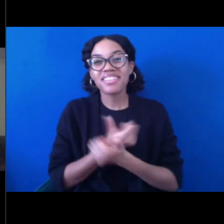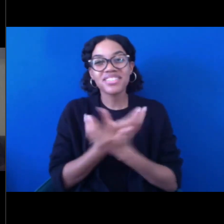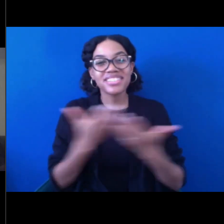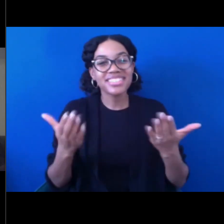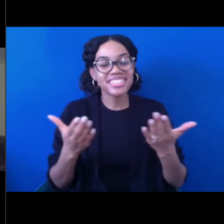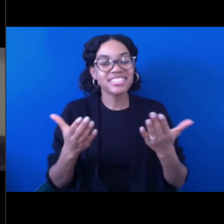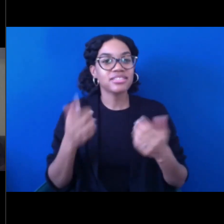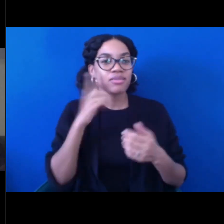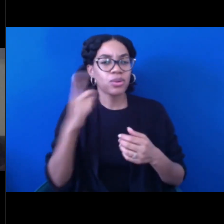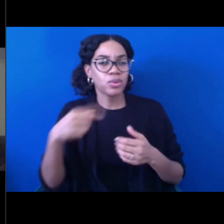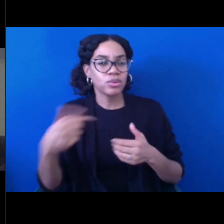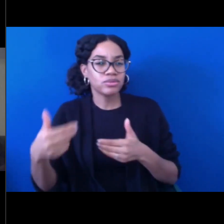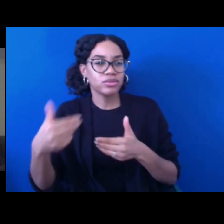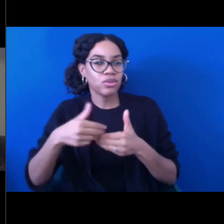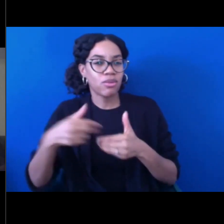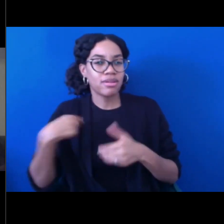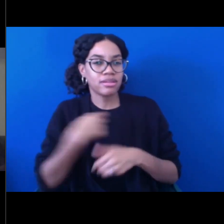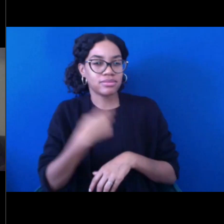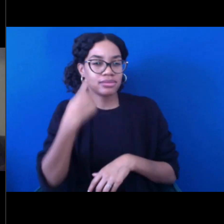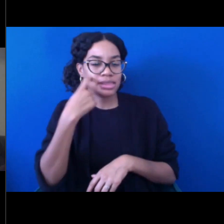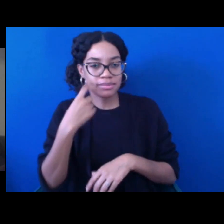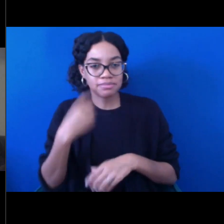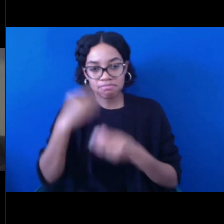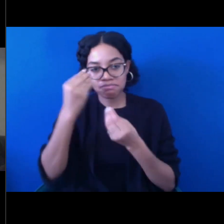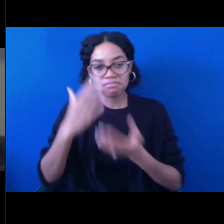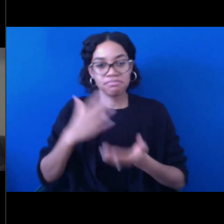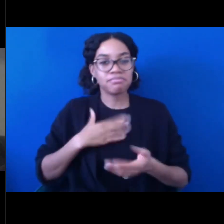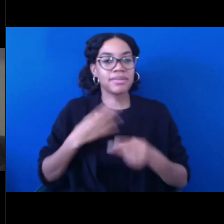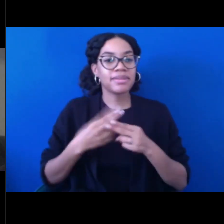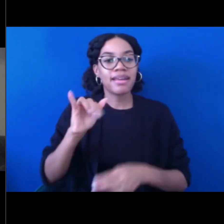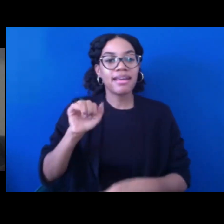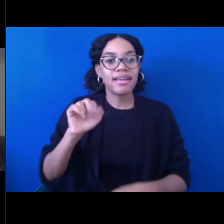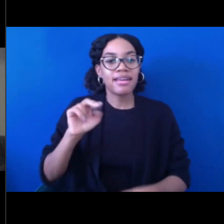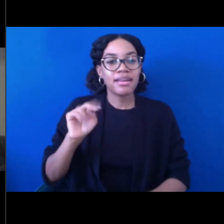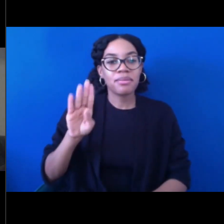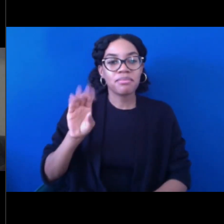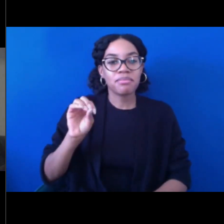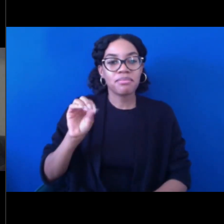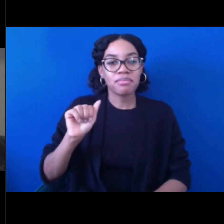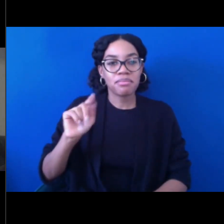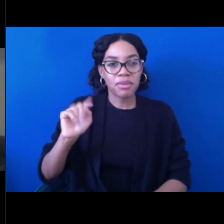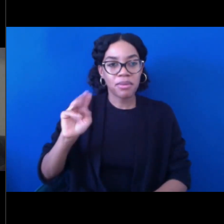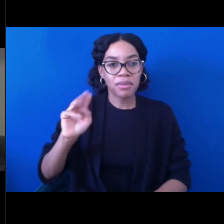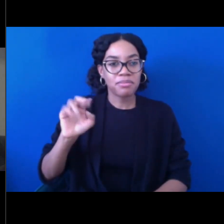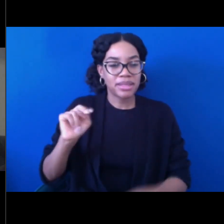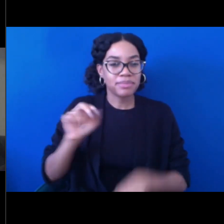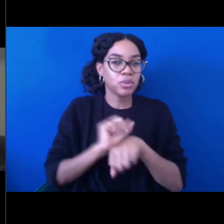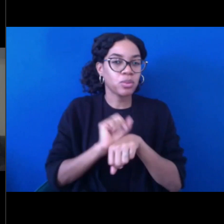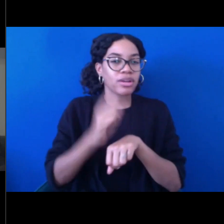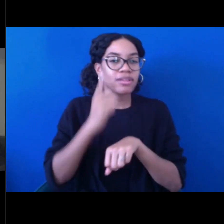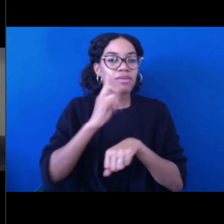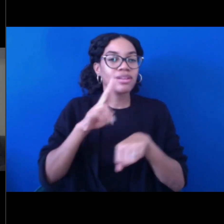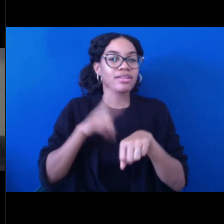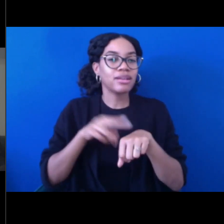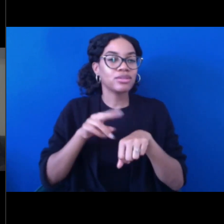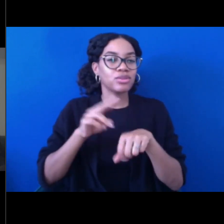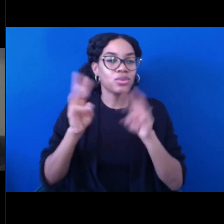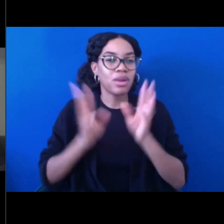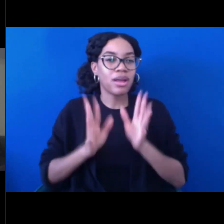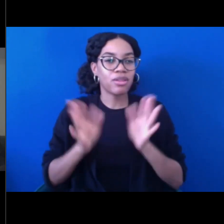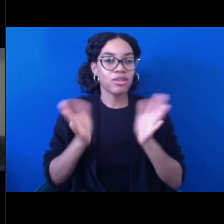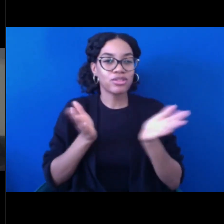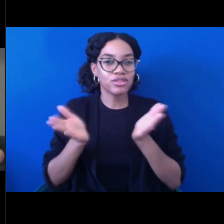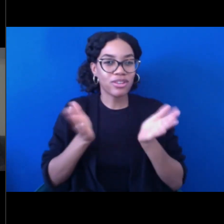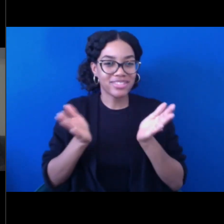my name is Ian Boatman. I'm a meteorologist at the National Weather Service in Wilmington, North Carolina, or as the cool kids call it,